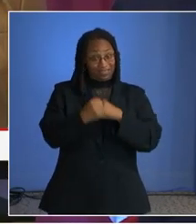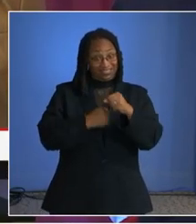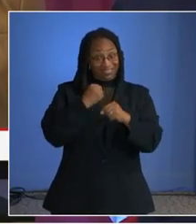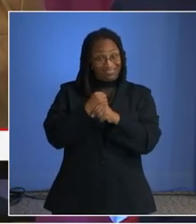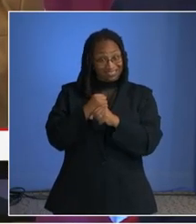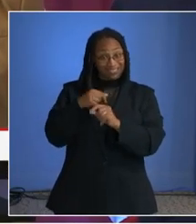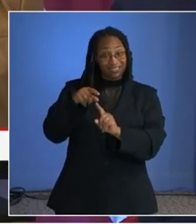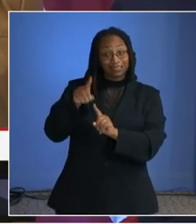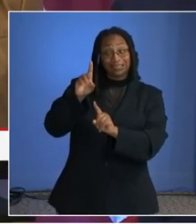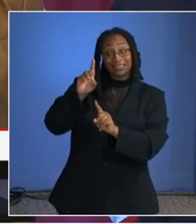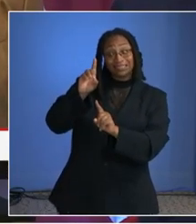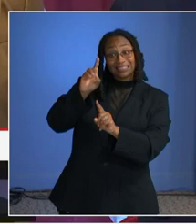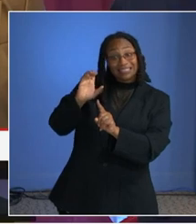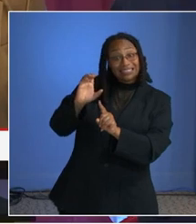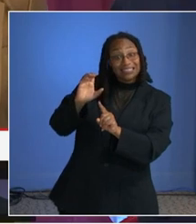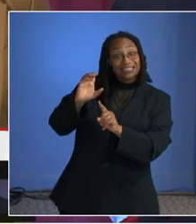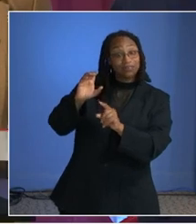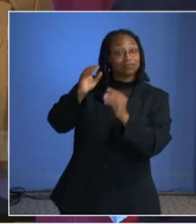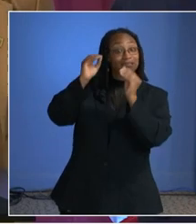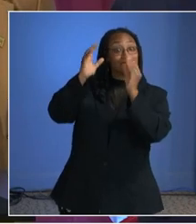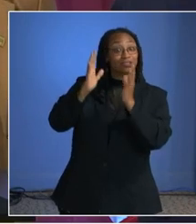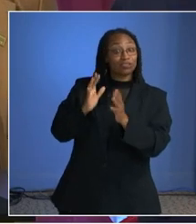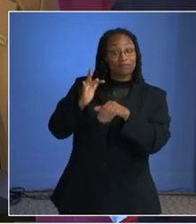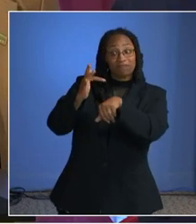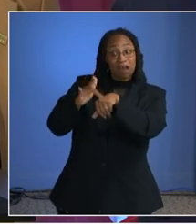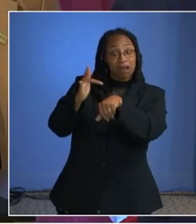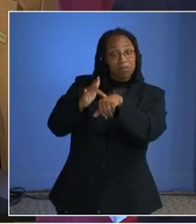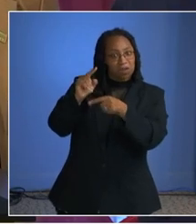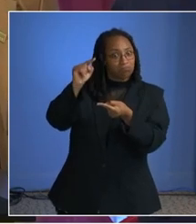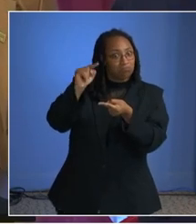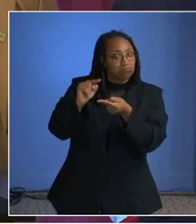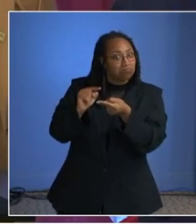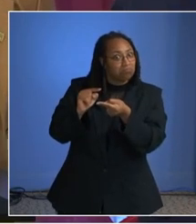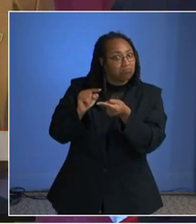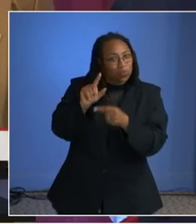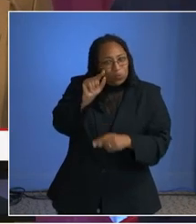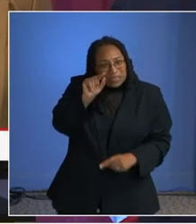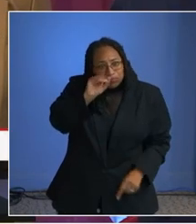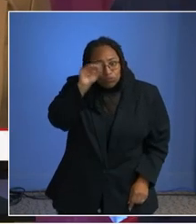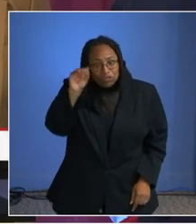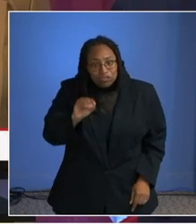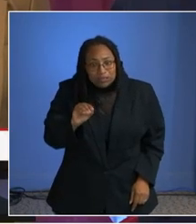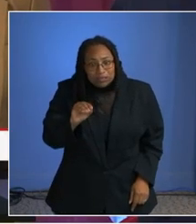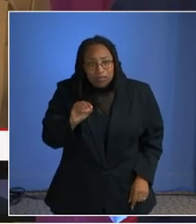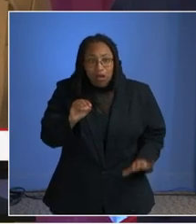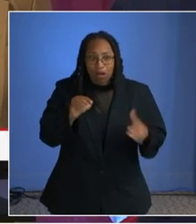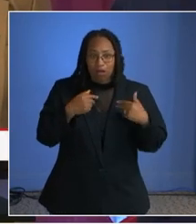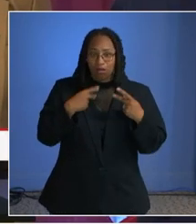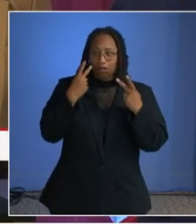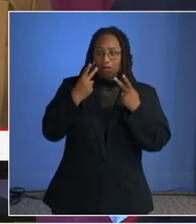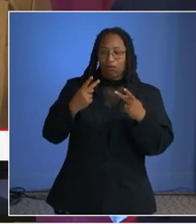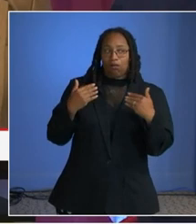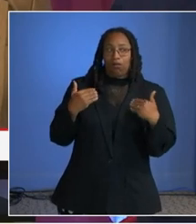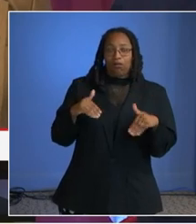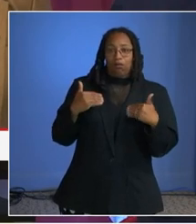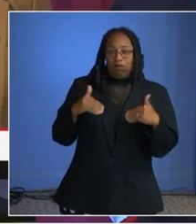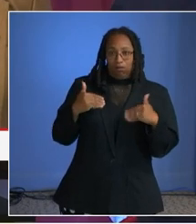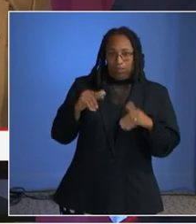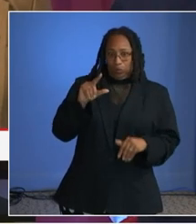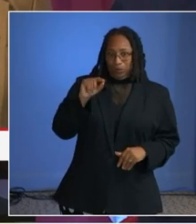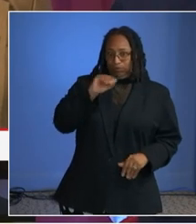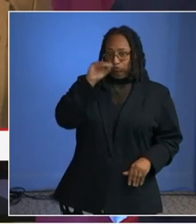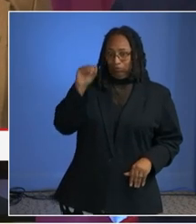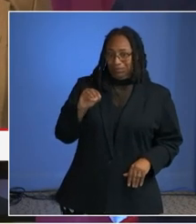accomplishment when you look at what's happening across the country. We also, with teachers, as you know, and under the mayor's leadership, led with